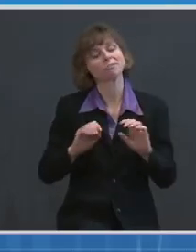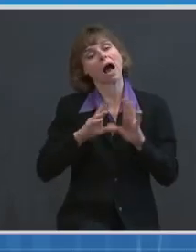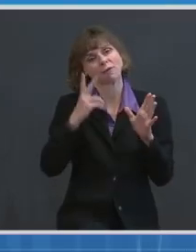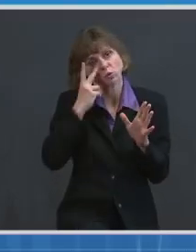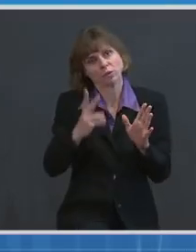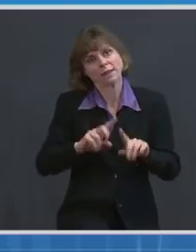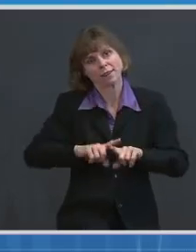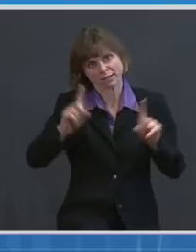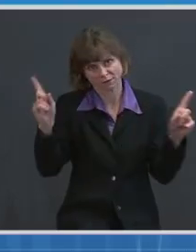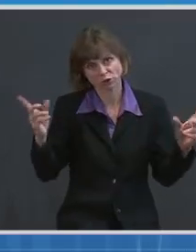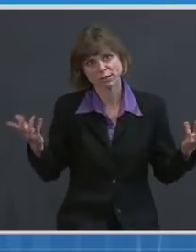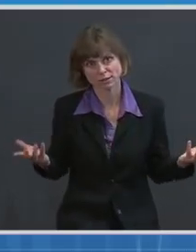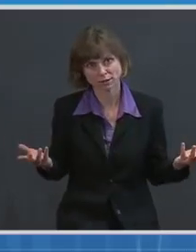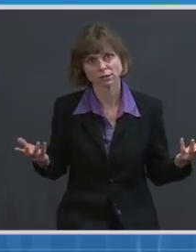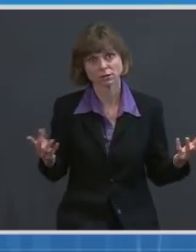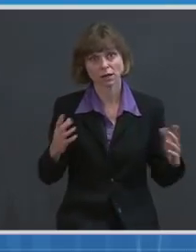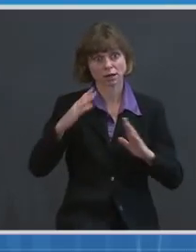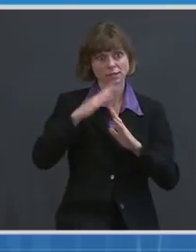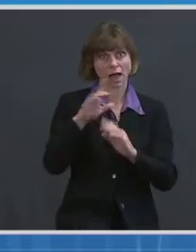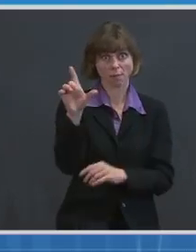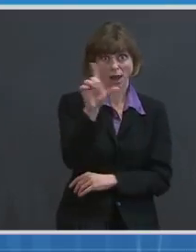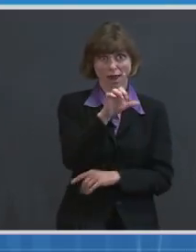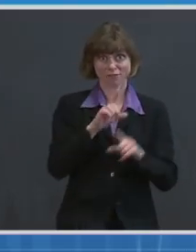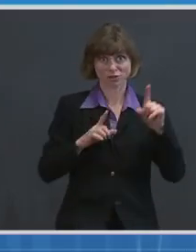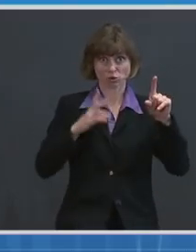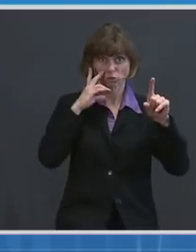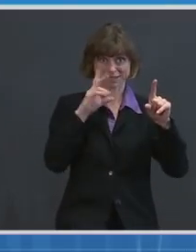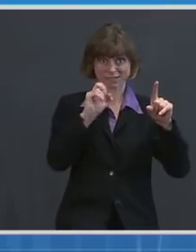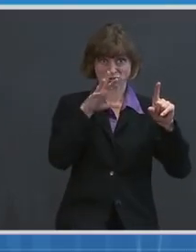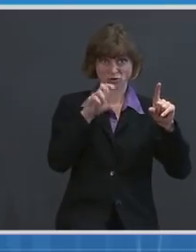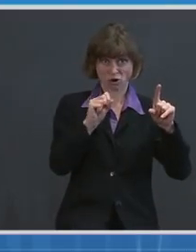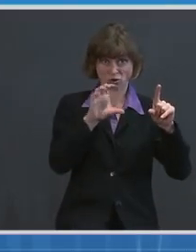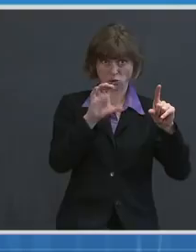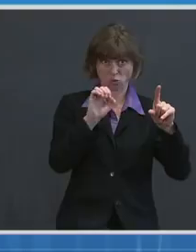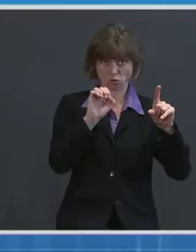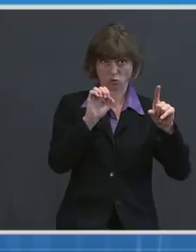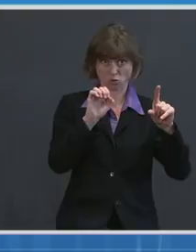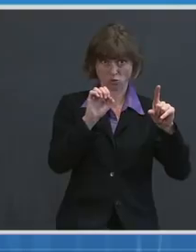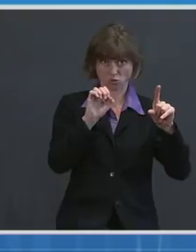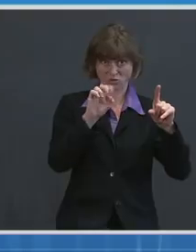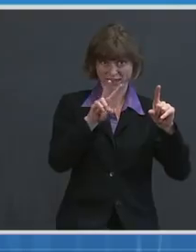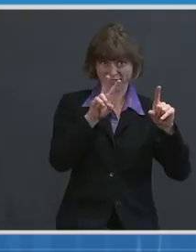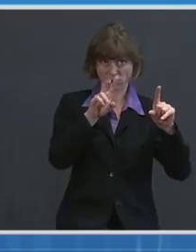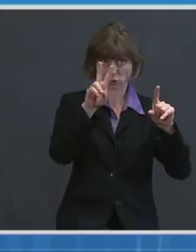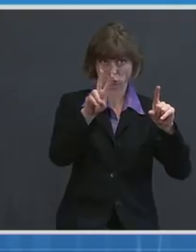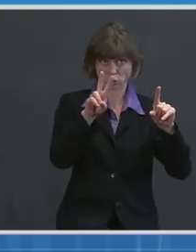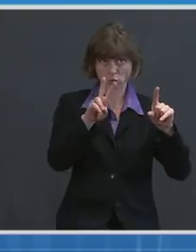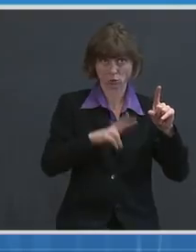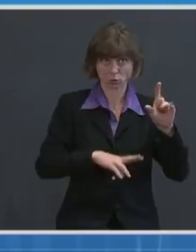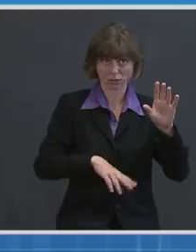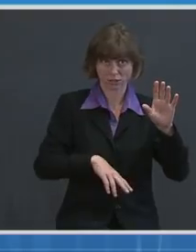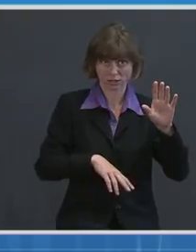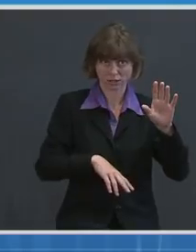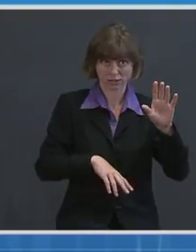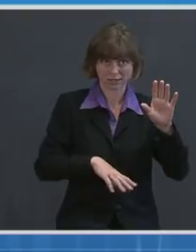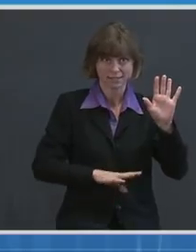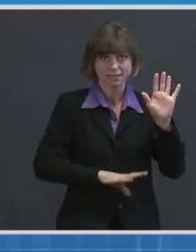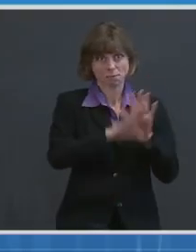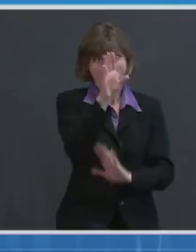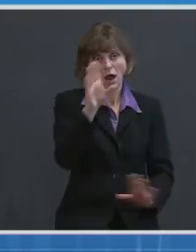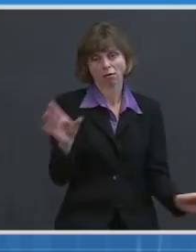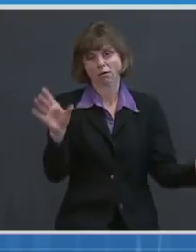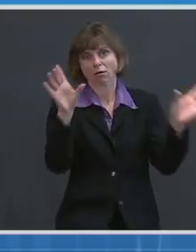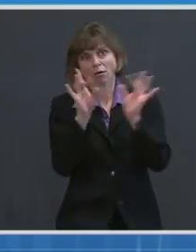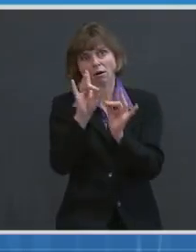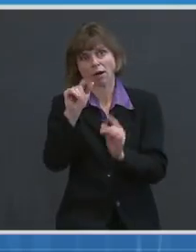here. Again, in the upper left, you see SARS-CoV-2 by virtue of its spike protein binding to its